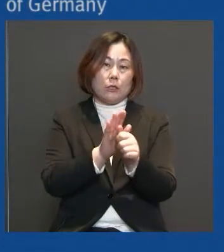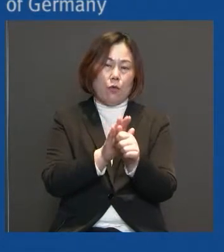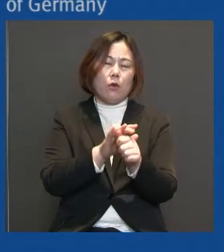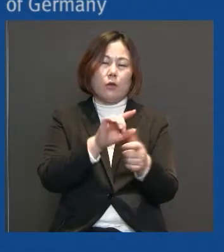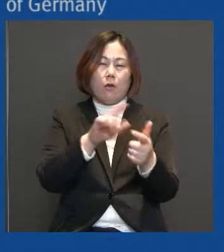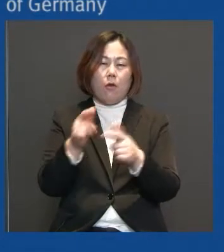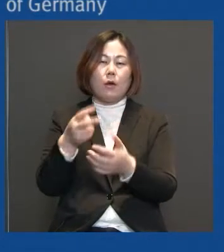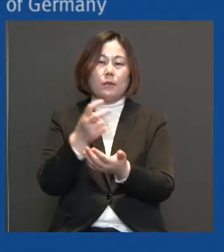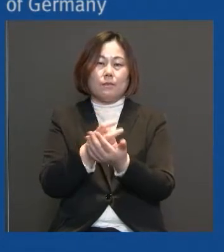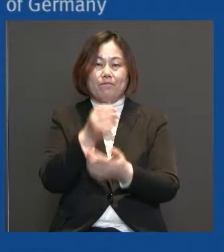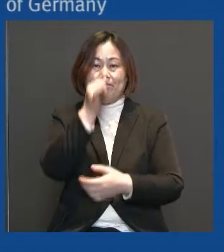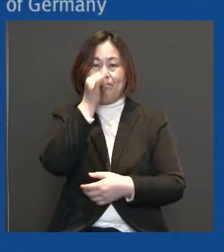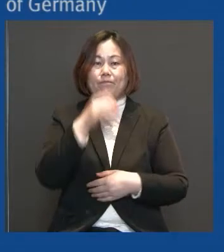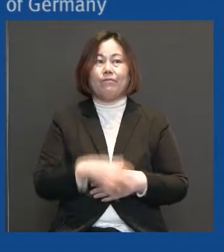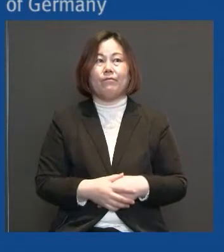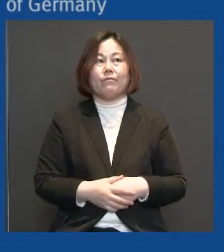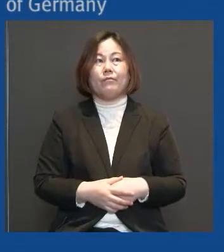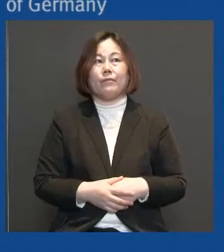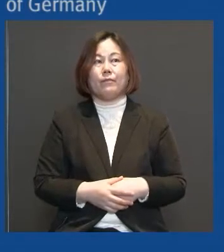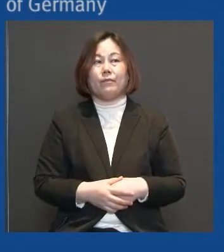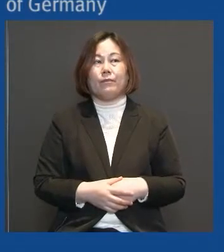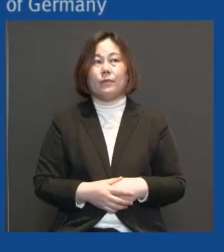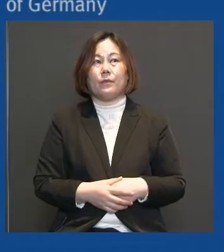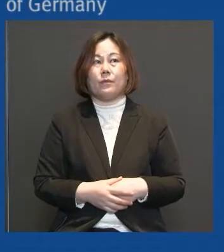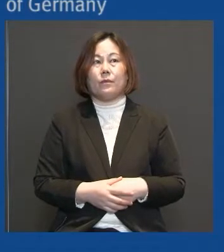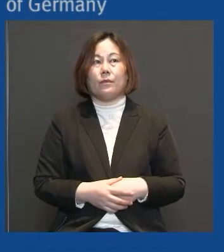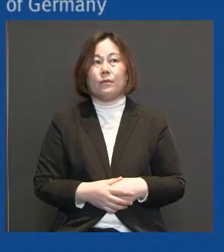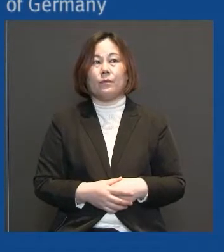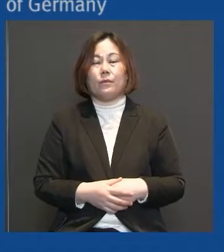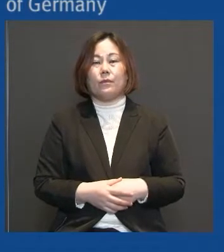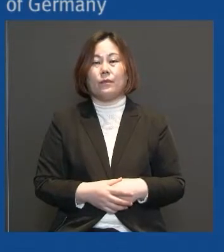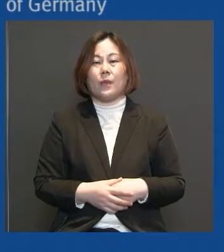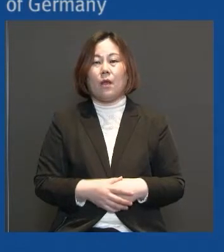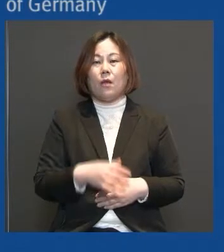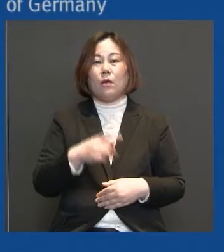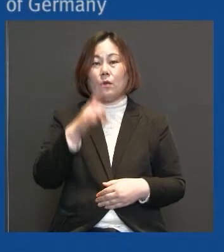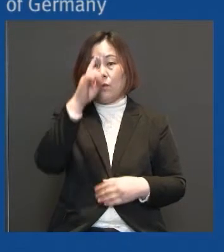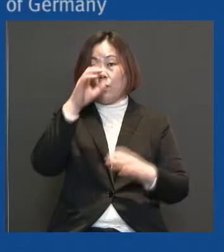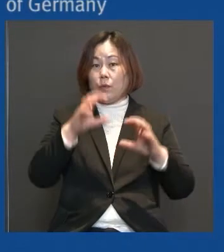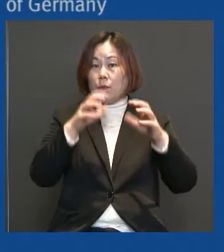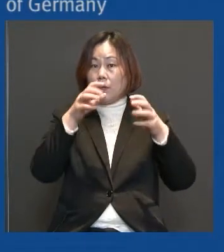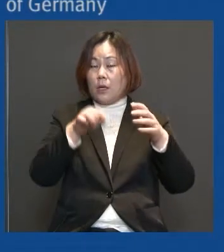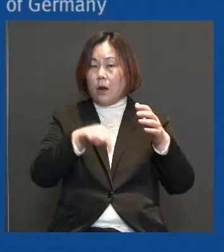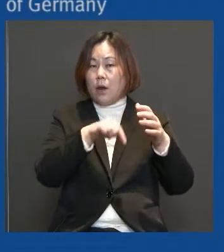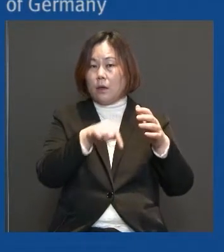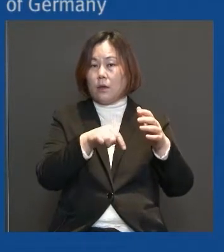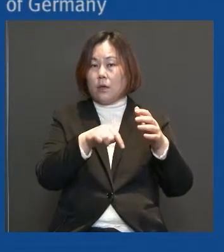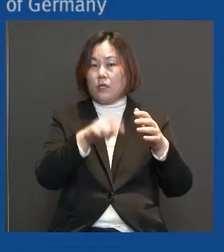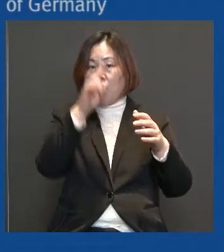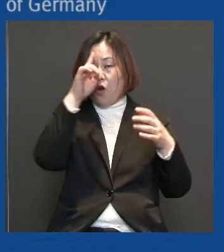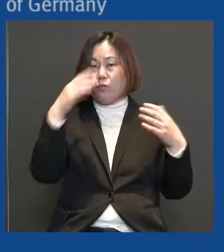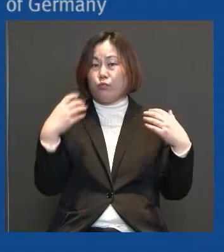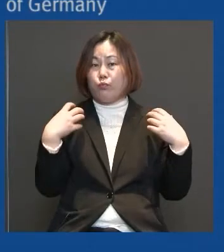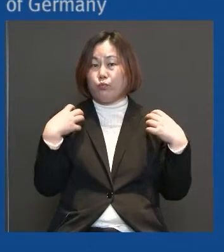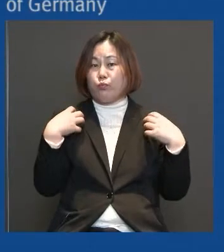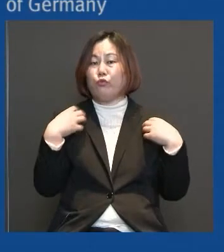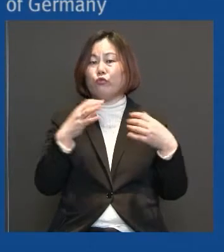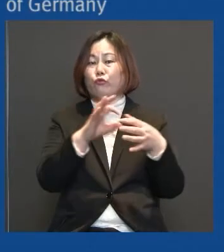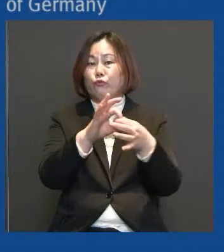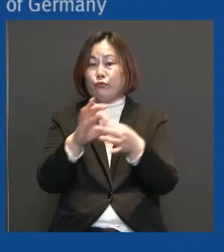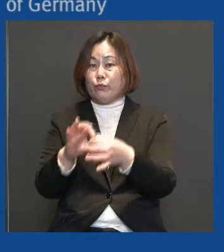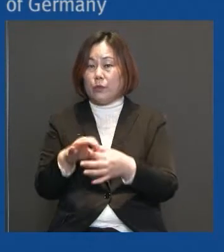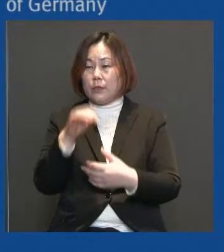A very important role in the German welfare system is played by the non-statutory welfare organizations and senior